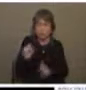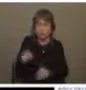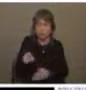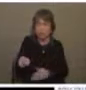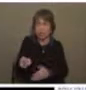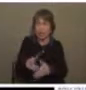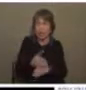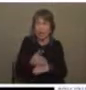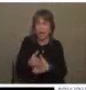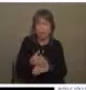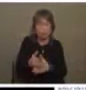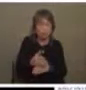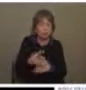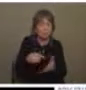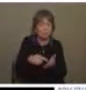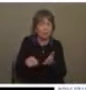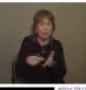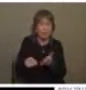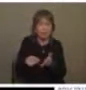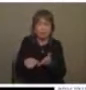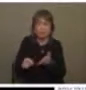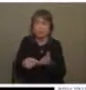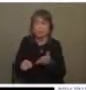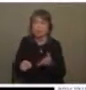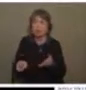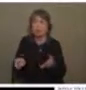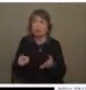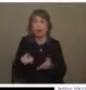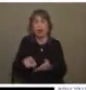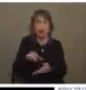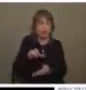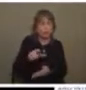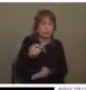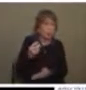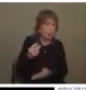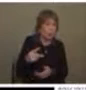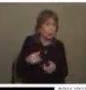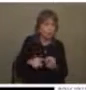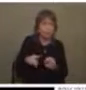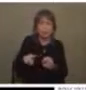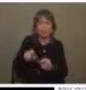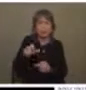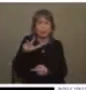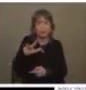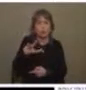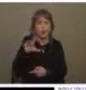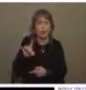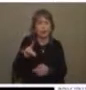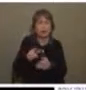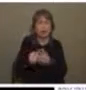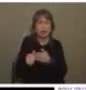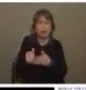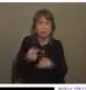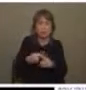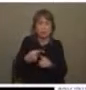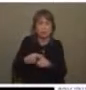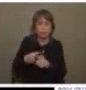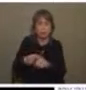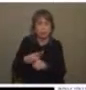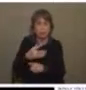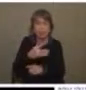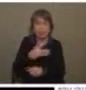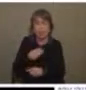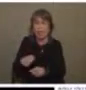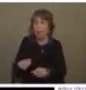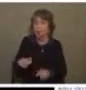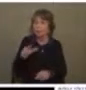in PAN, the nutritional assistance program, are between $112 and $138 per month. And close to 56%